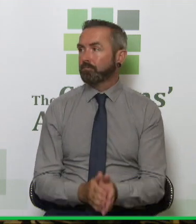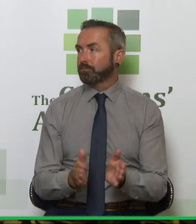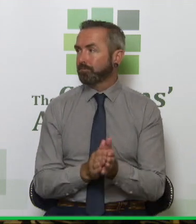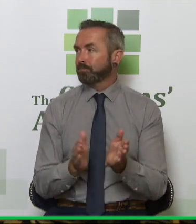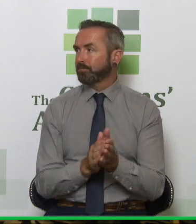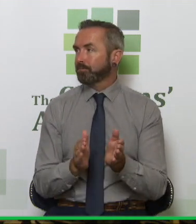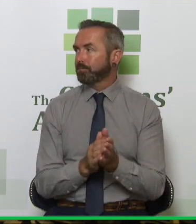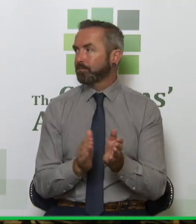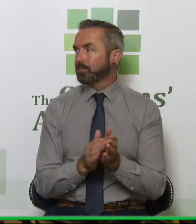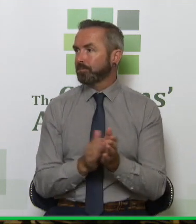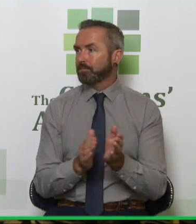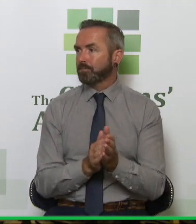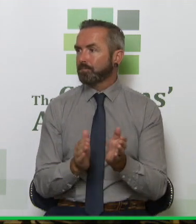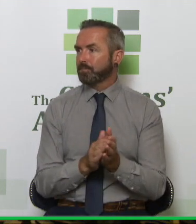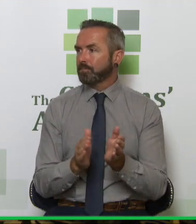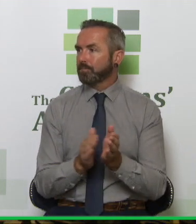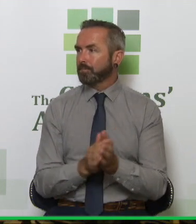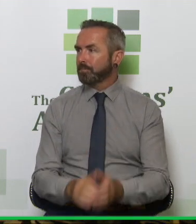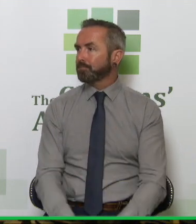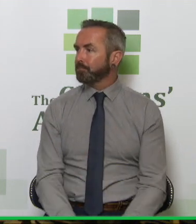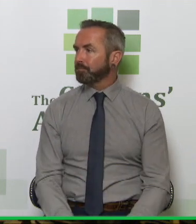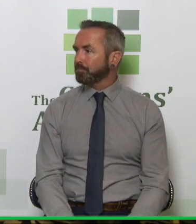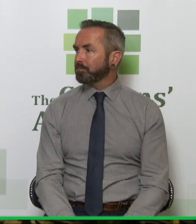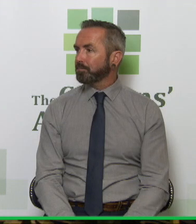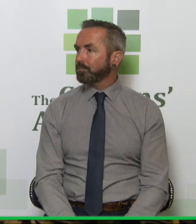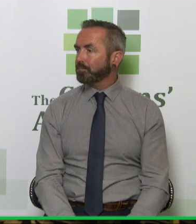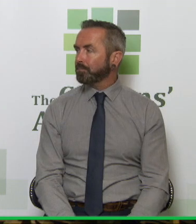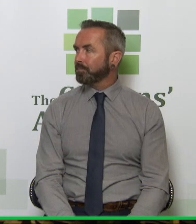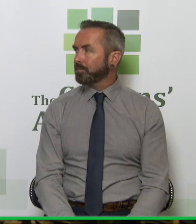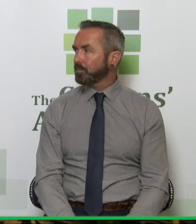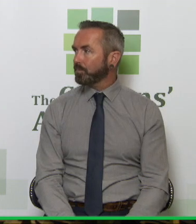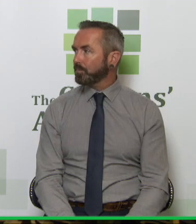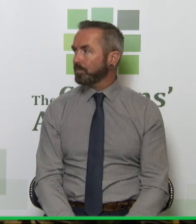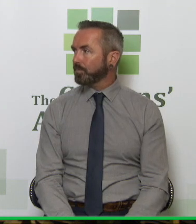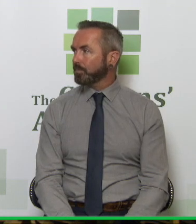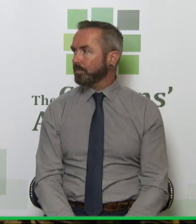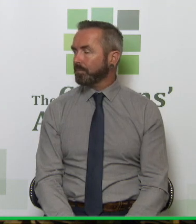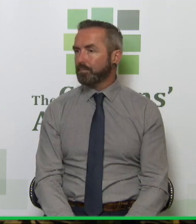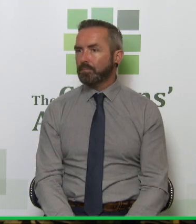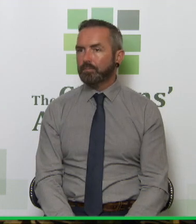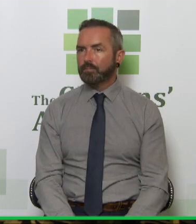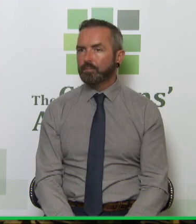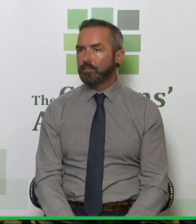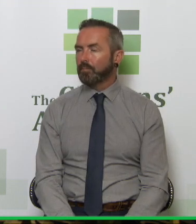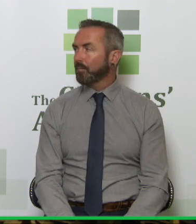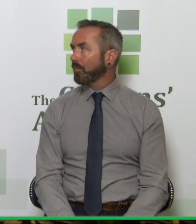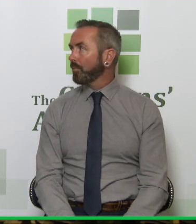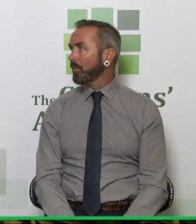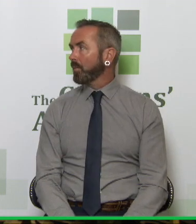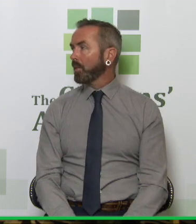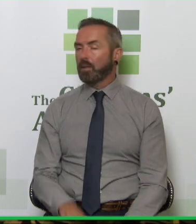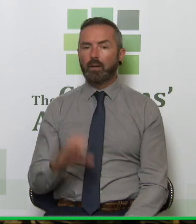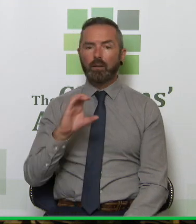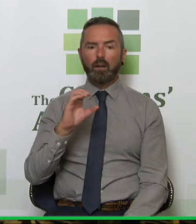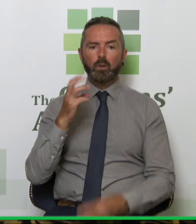Could I just make a point of clarification as well, because it came up